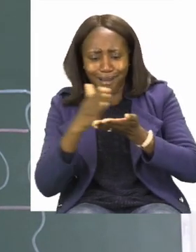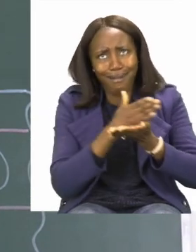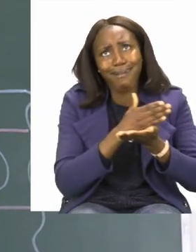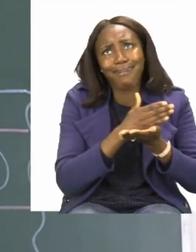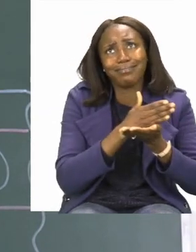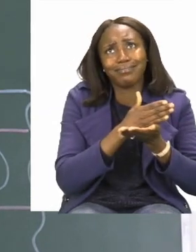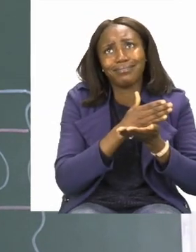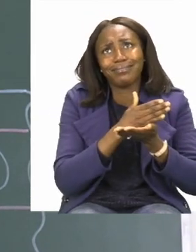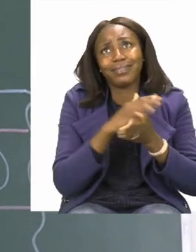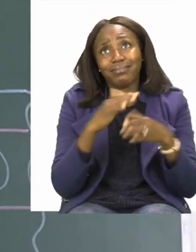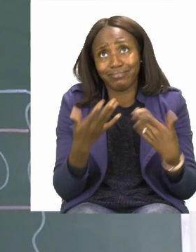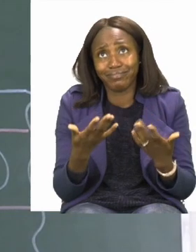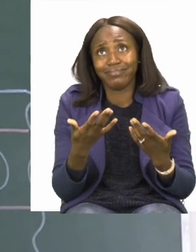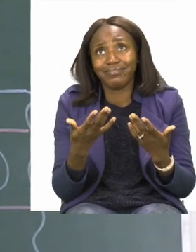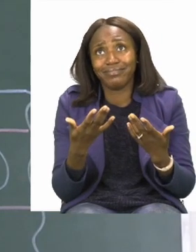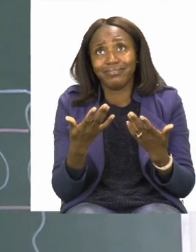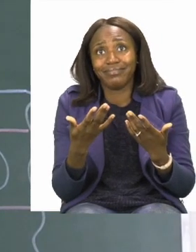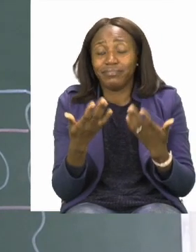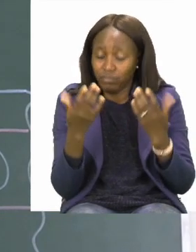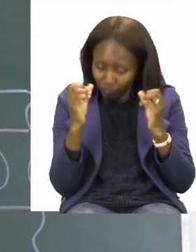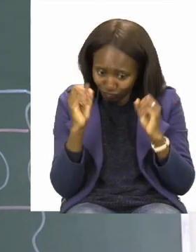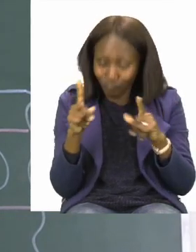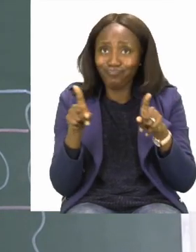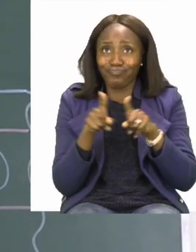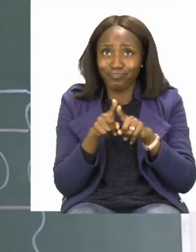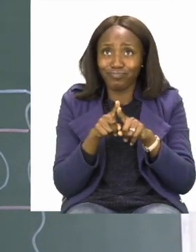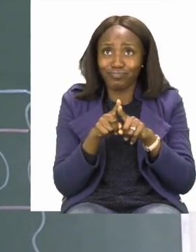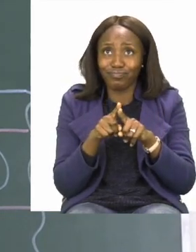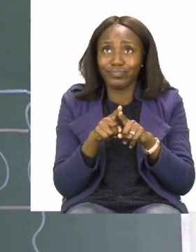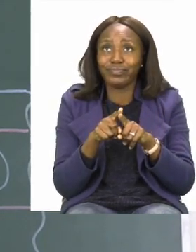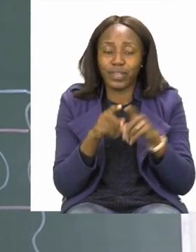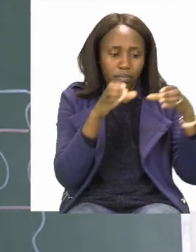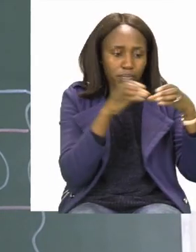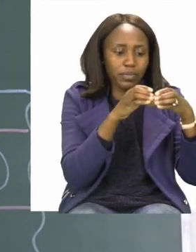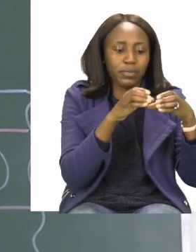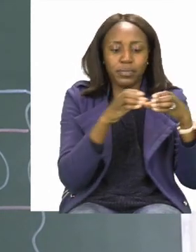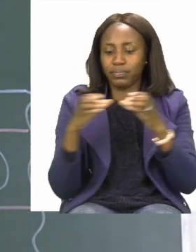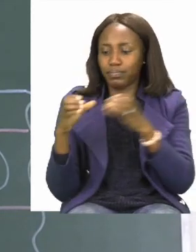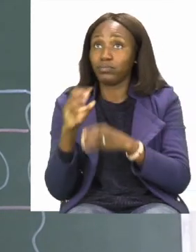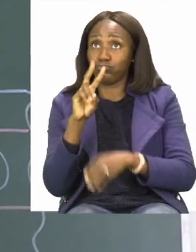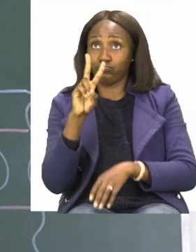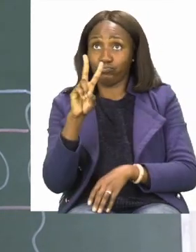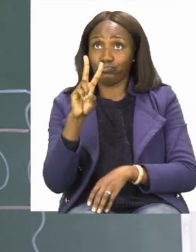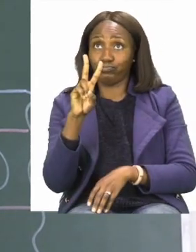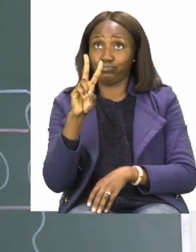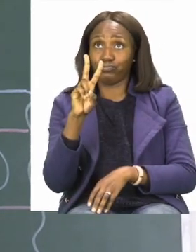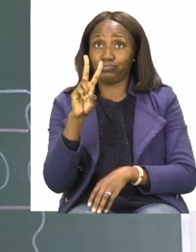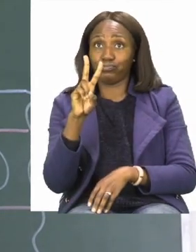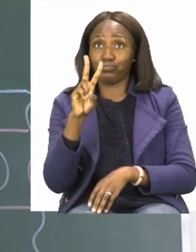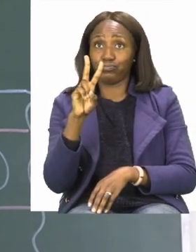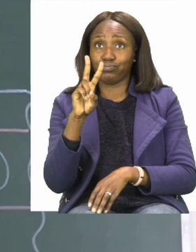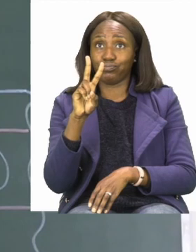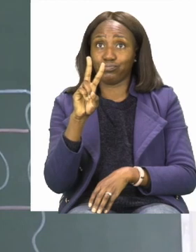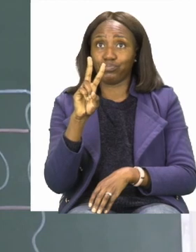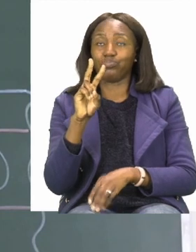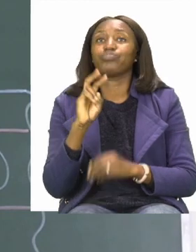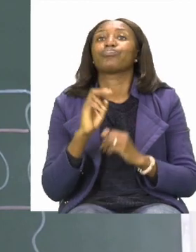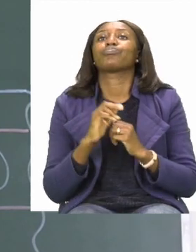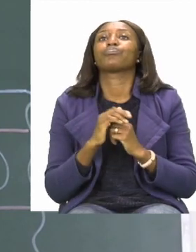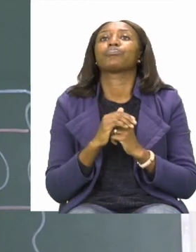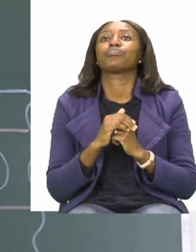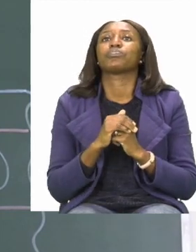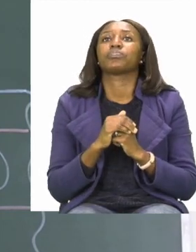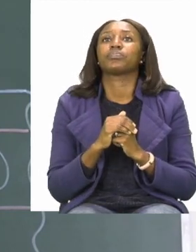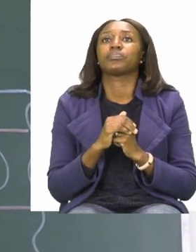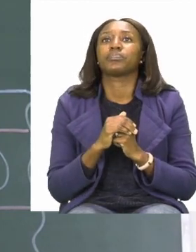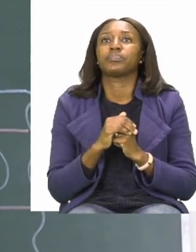it? Well, we do the same method. We draw our sets. So I have